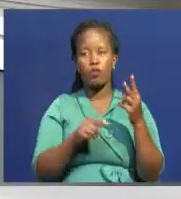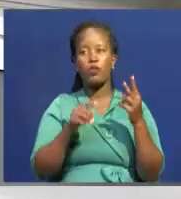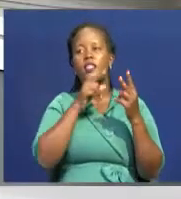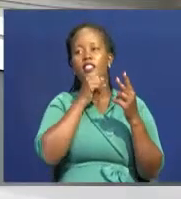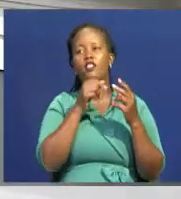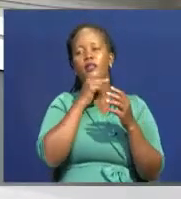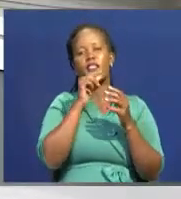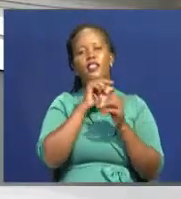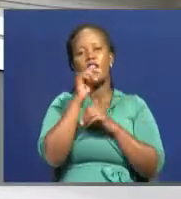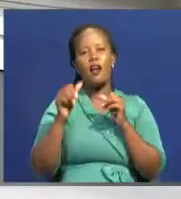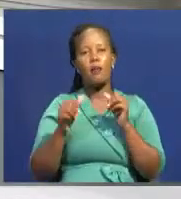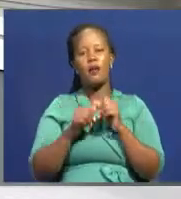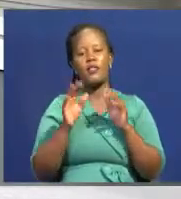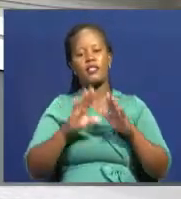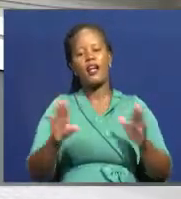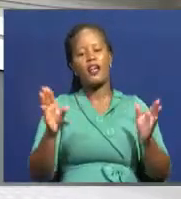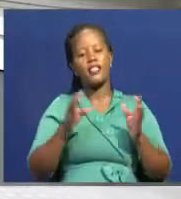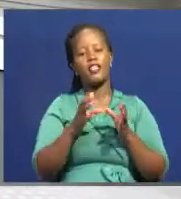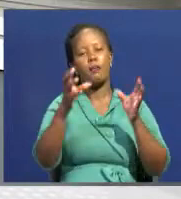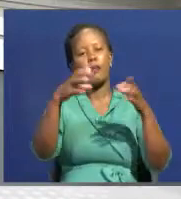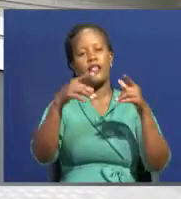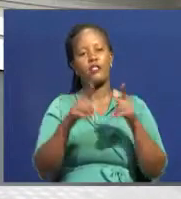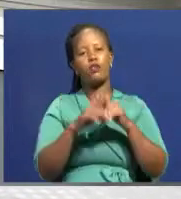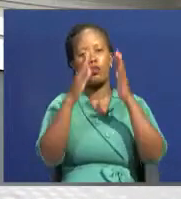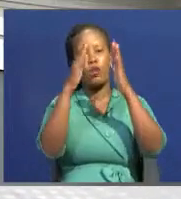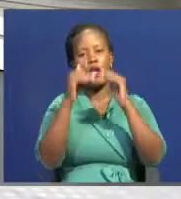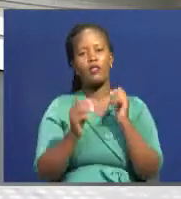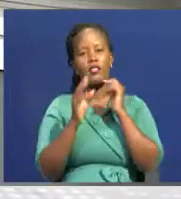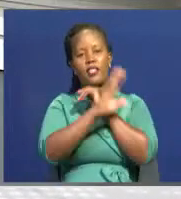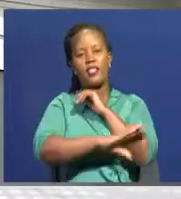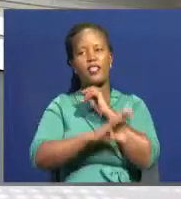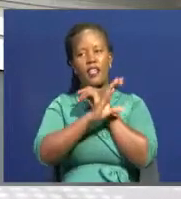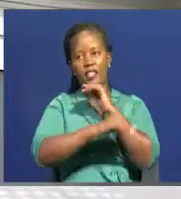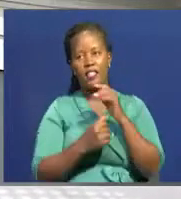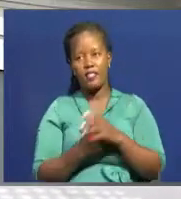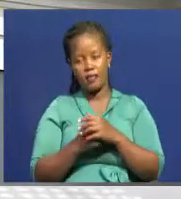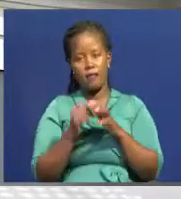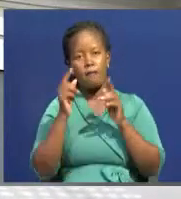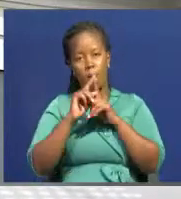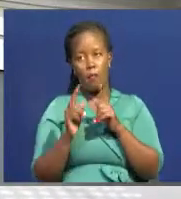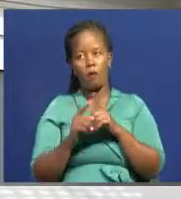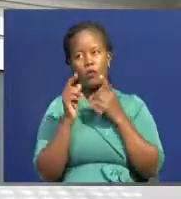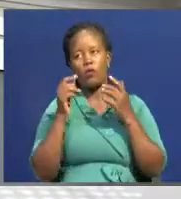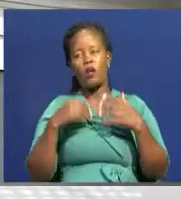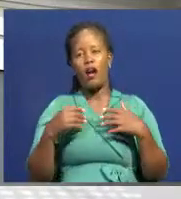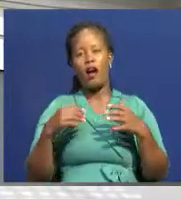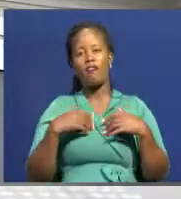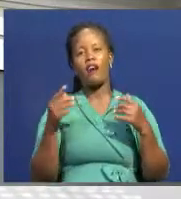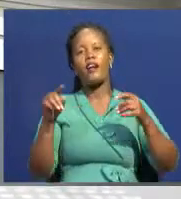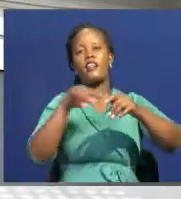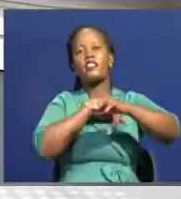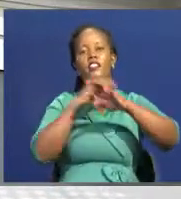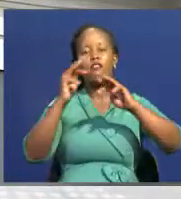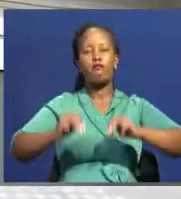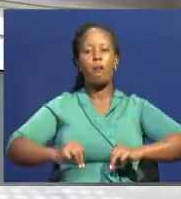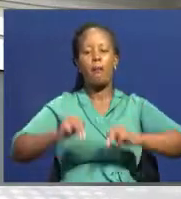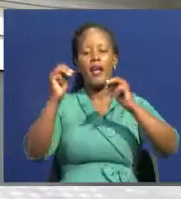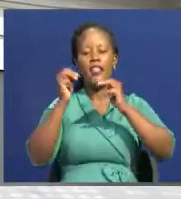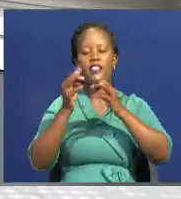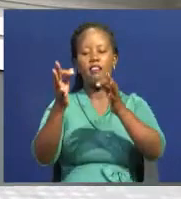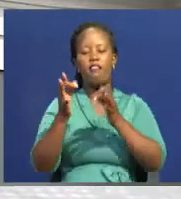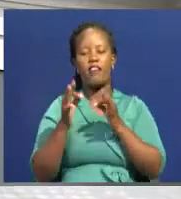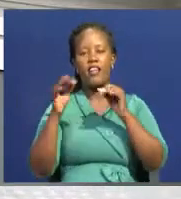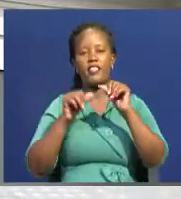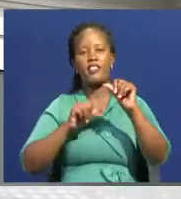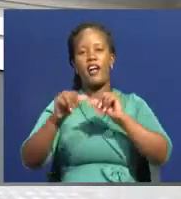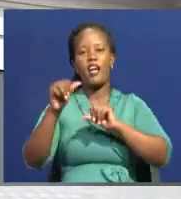real estate and housing in the country. Just a quick introduction, Simplicius Ochieng, who is the Chief Manager, Finance Administration, University